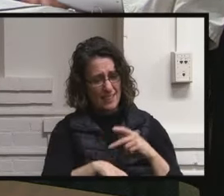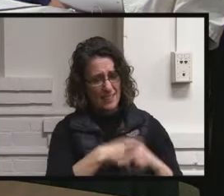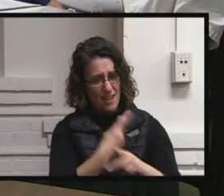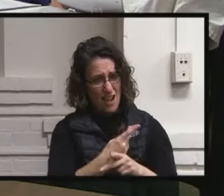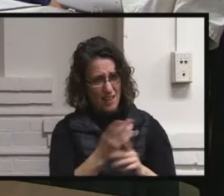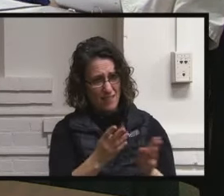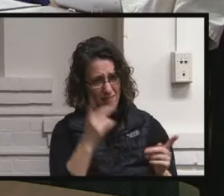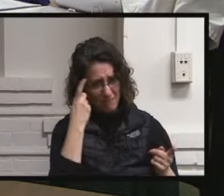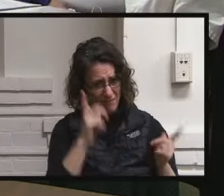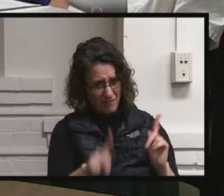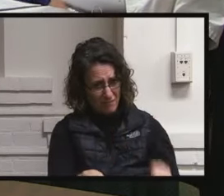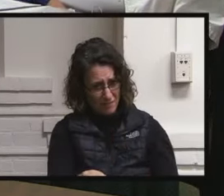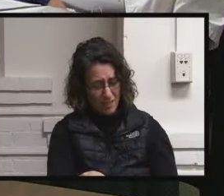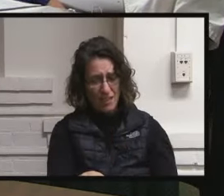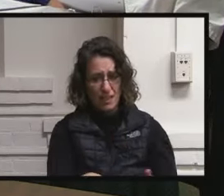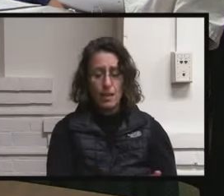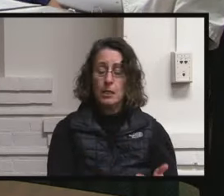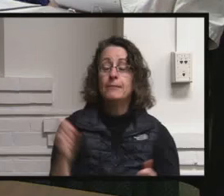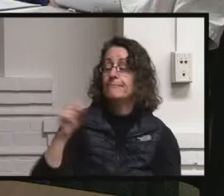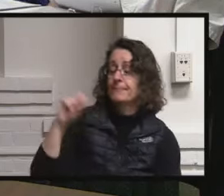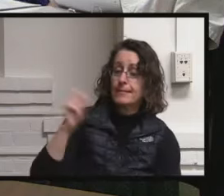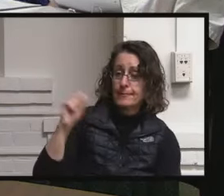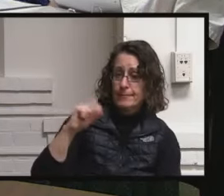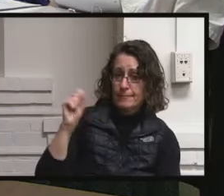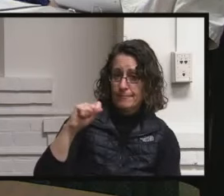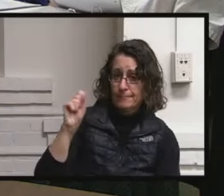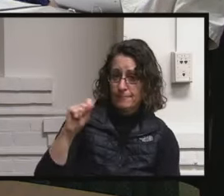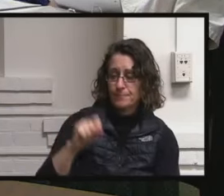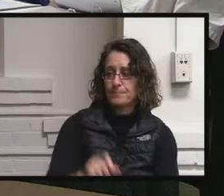for businesses like that? Just to yes, and it's the